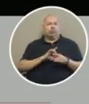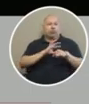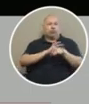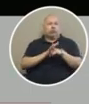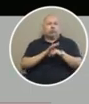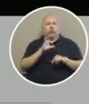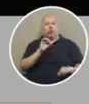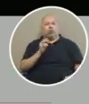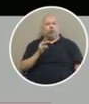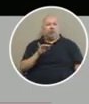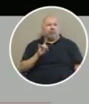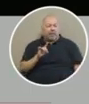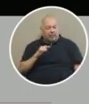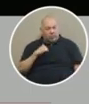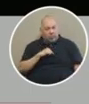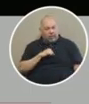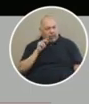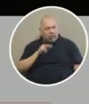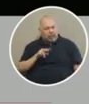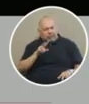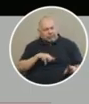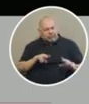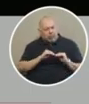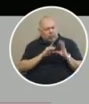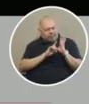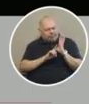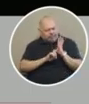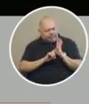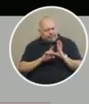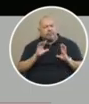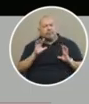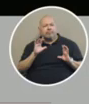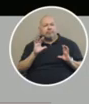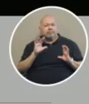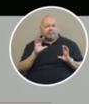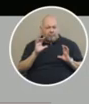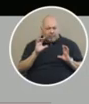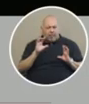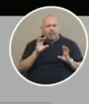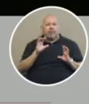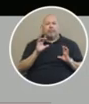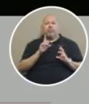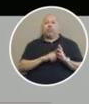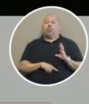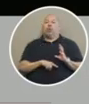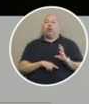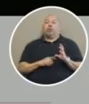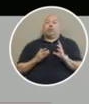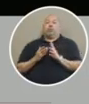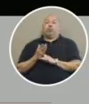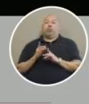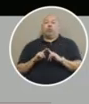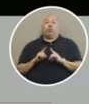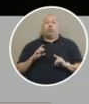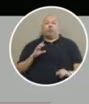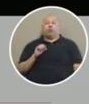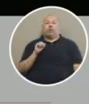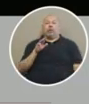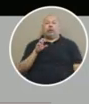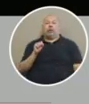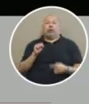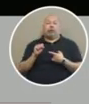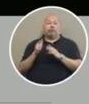crisis, we are looking to further investigate what is coming through the CARES